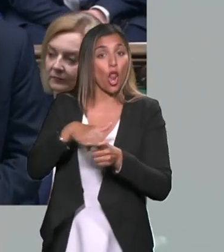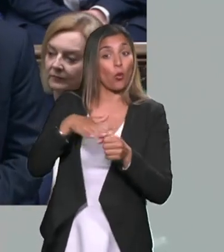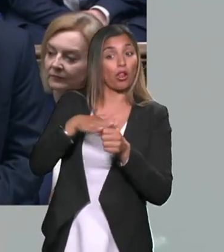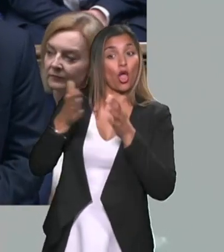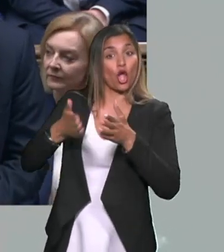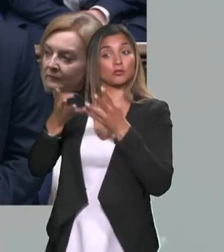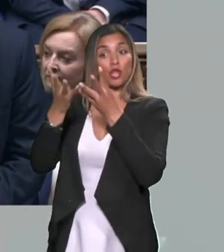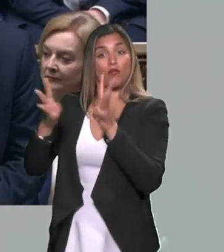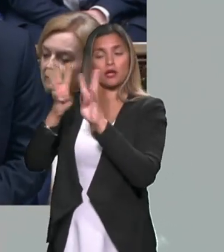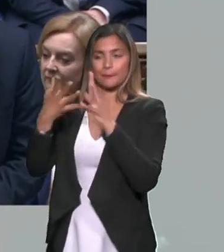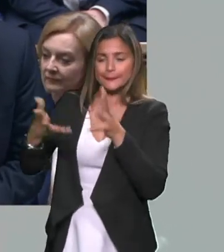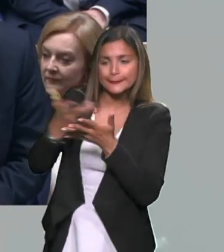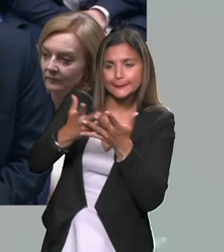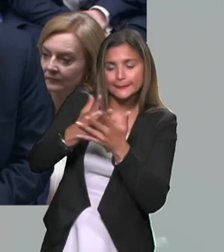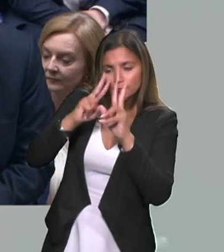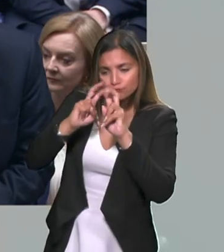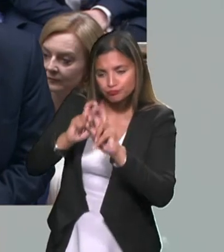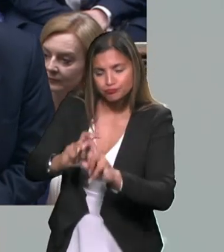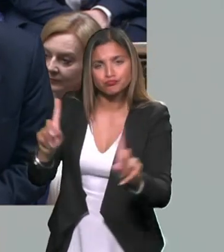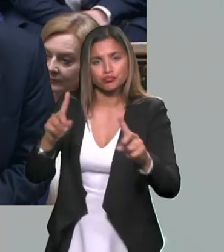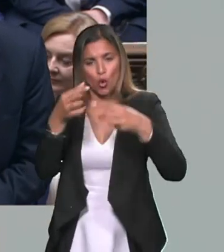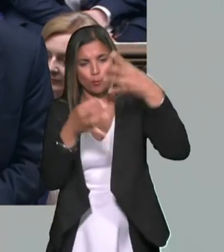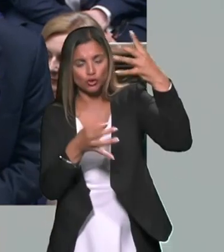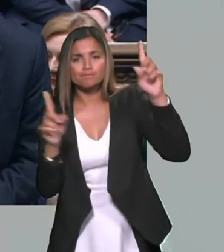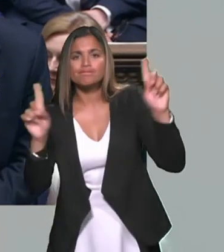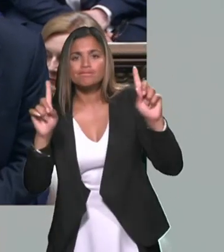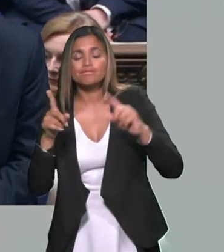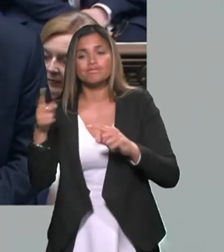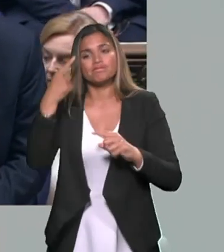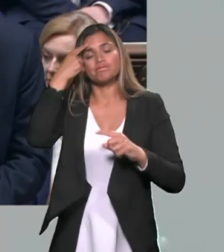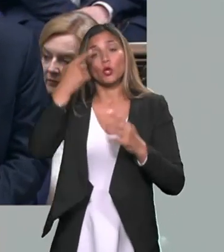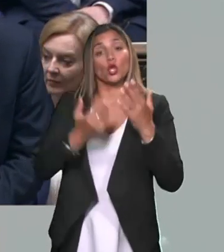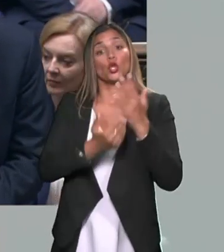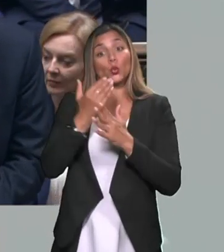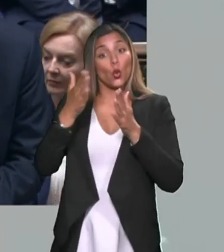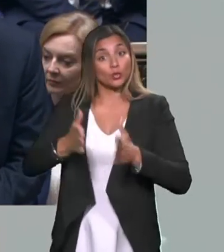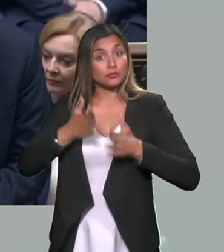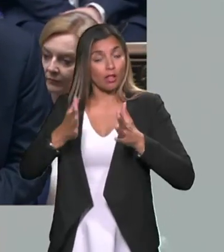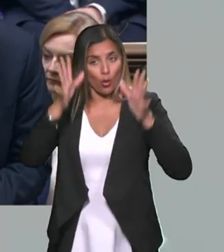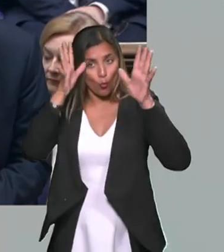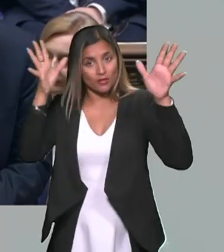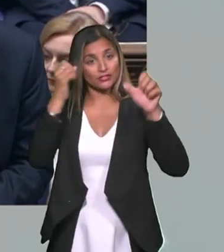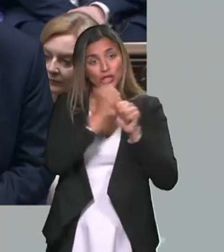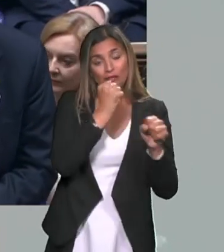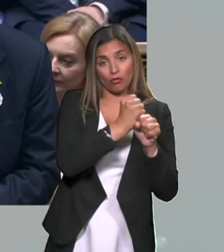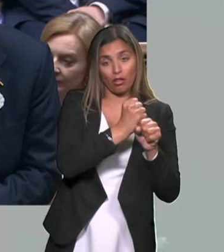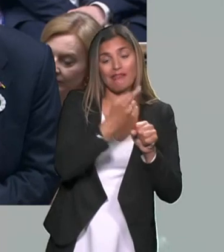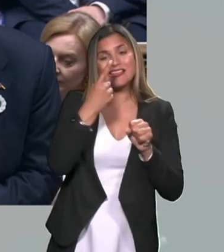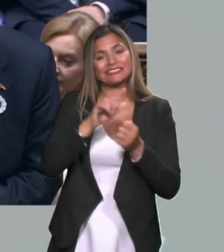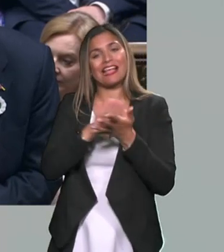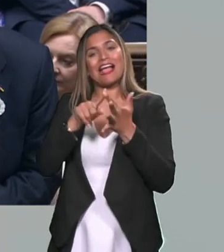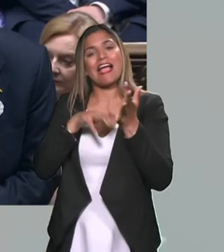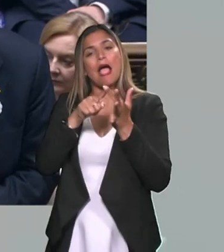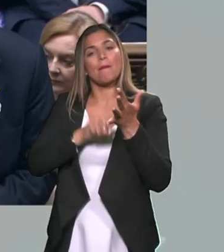full range of options, and that they consider that new hospital builds at Watford General, alongside further investment at Hemel